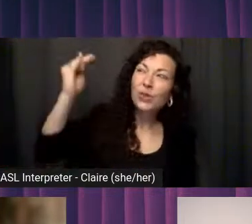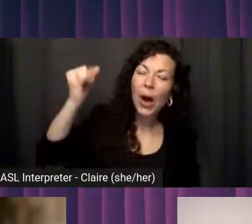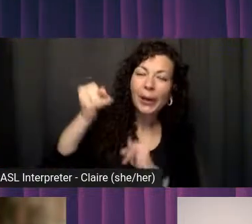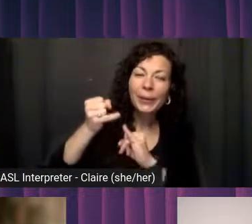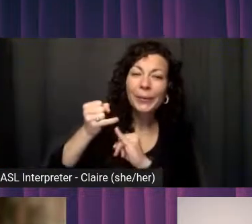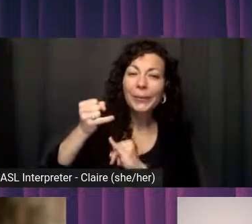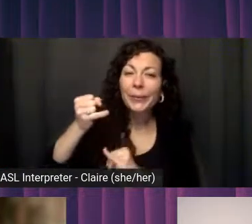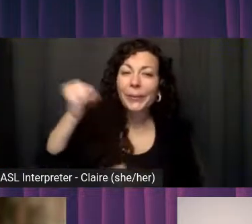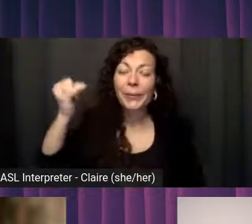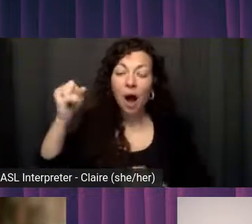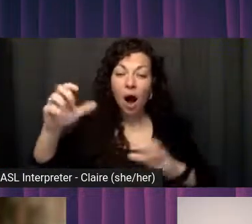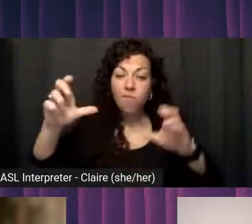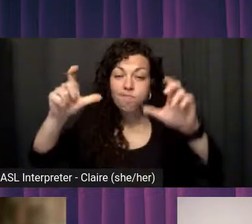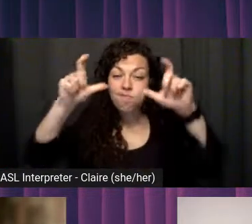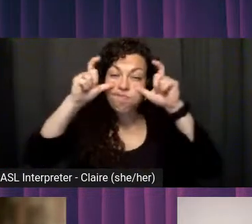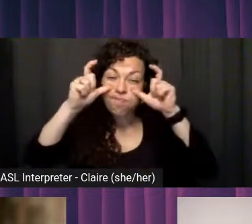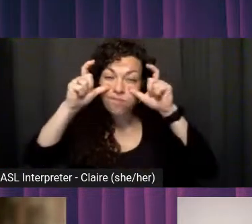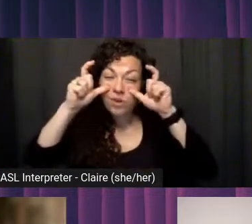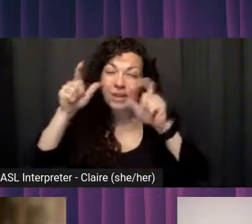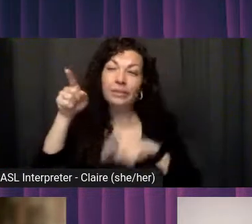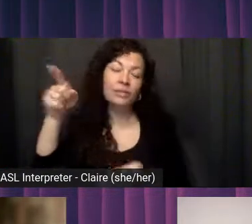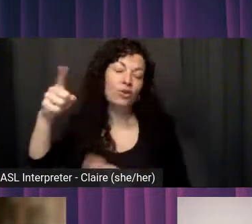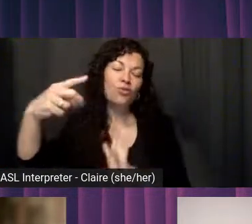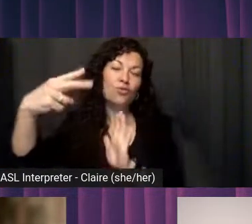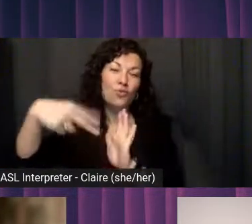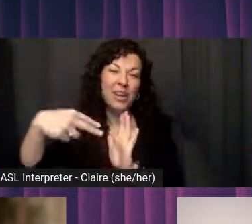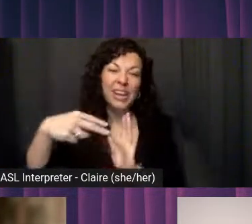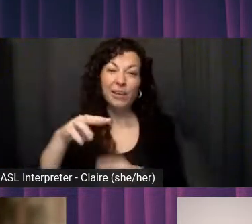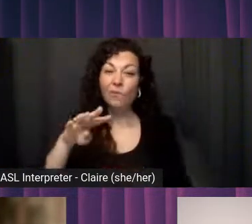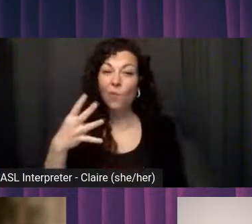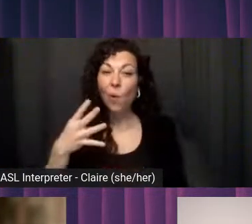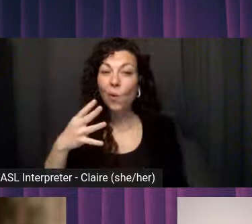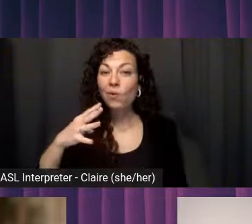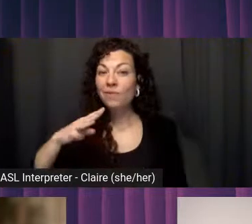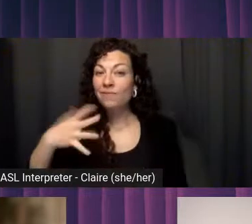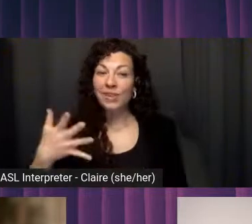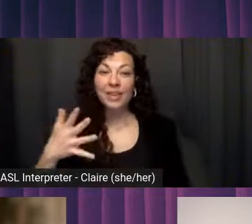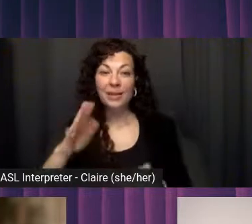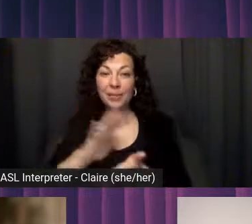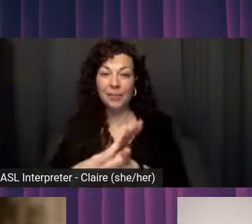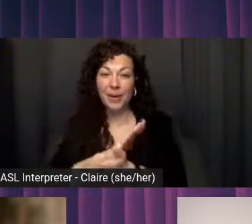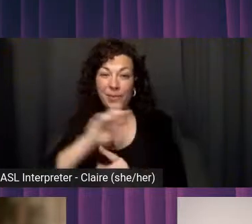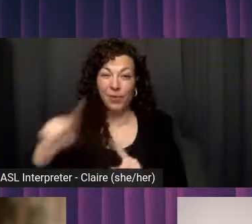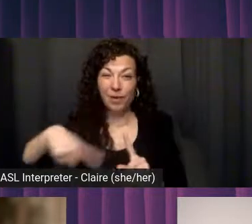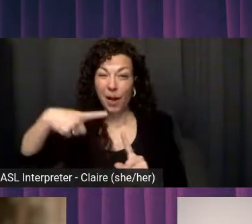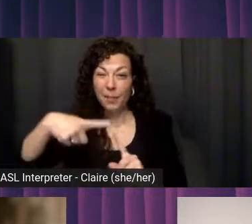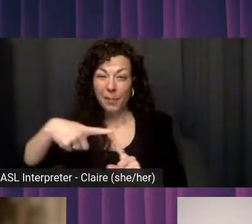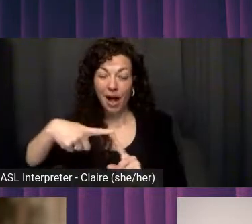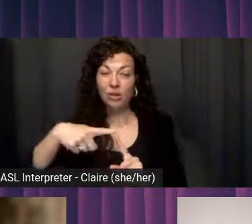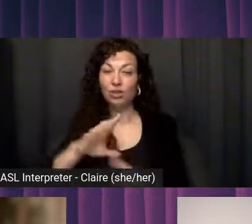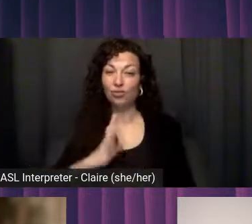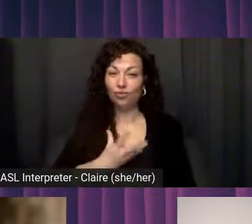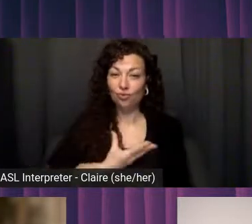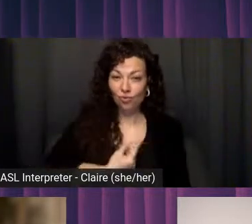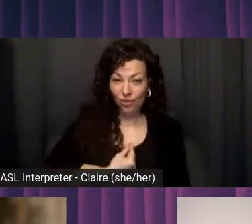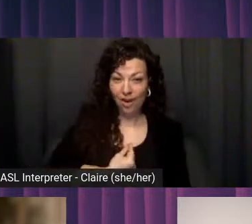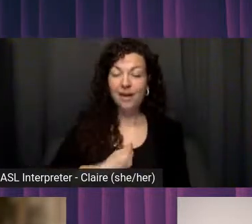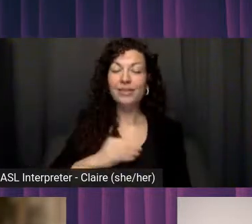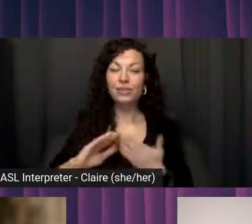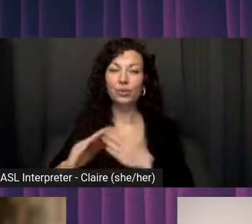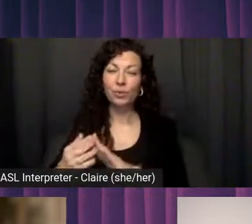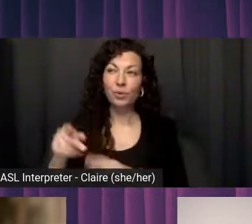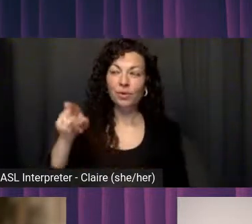and was reading my like fourth or fifth paper on the trans community, and looked at me over her Coke bottle glasses and